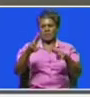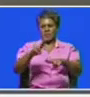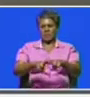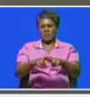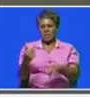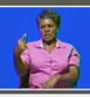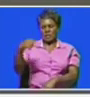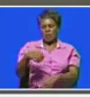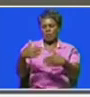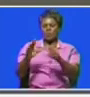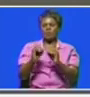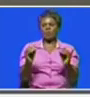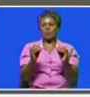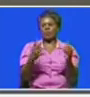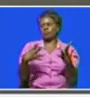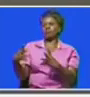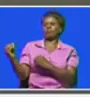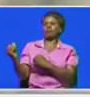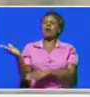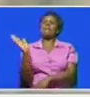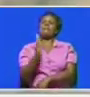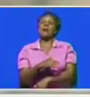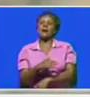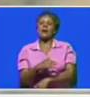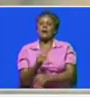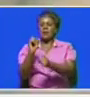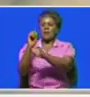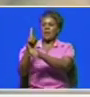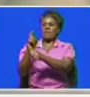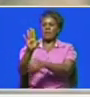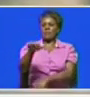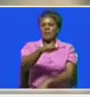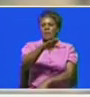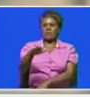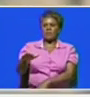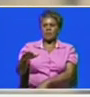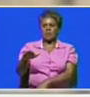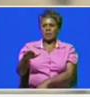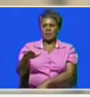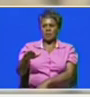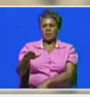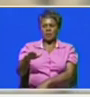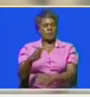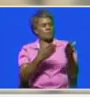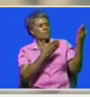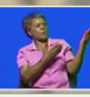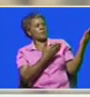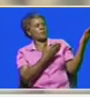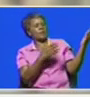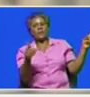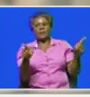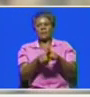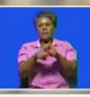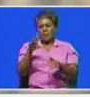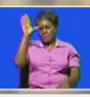so that he doesn't lose, and then he will go away and come back. In the 11th parliament, Mgwen MP Alex Koskeng is alleged to